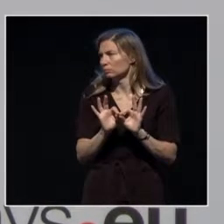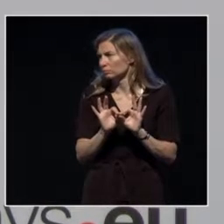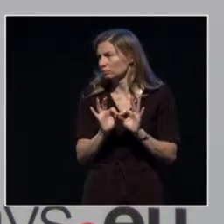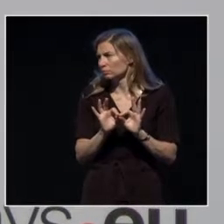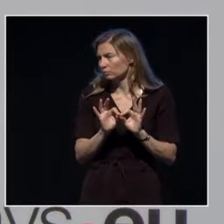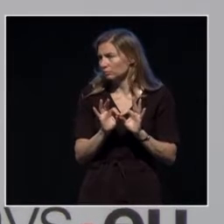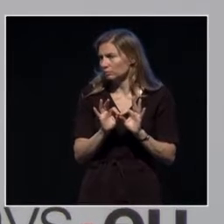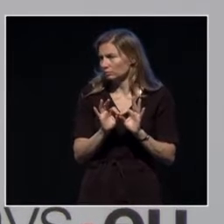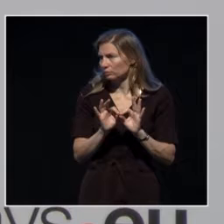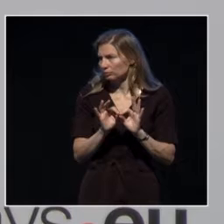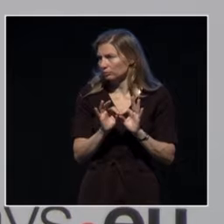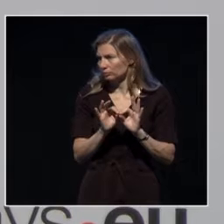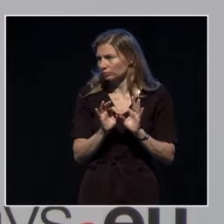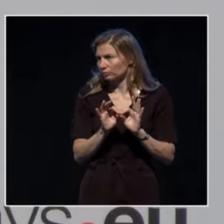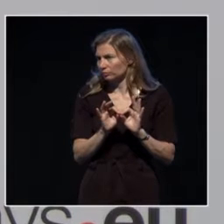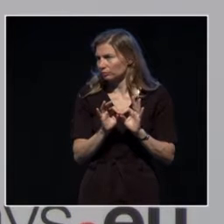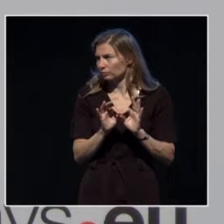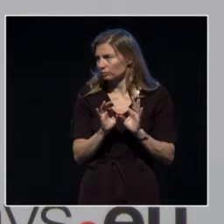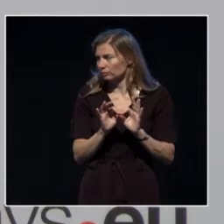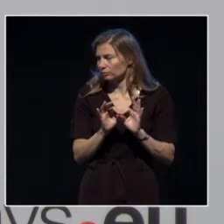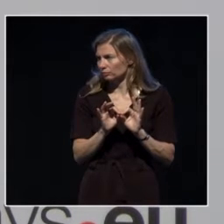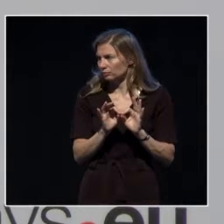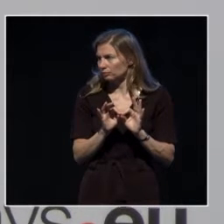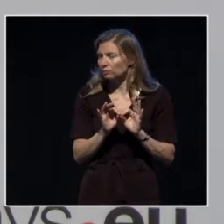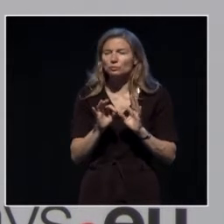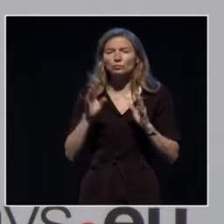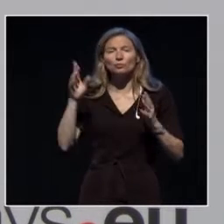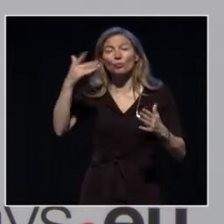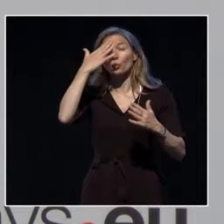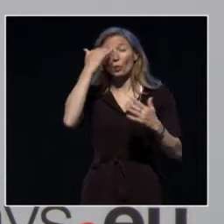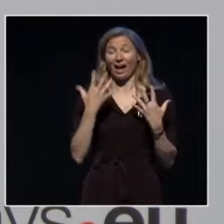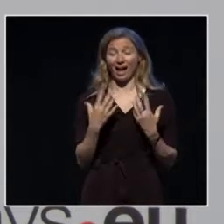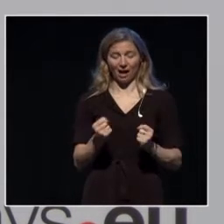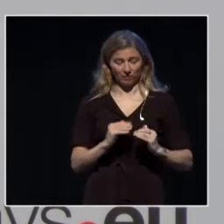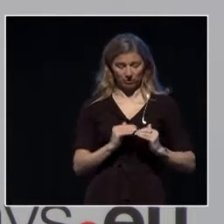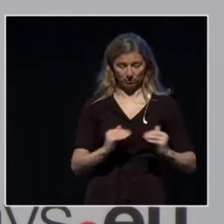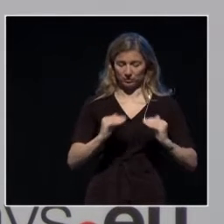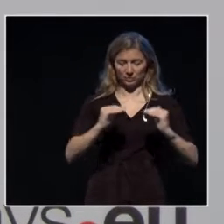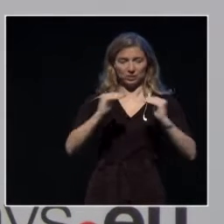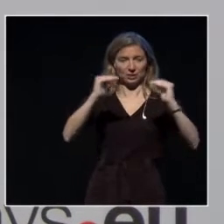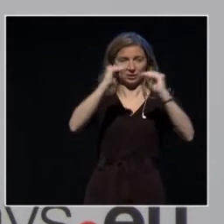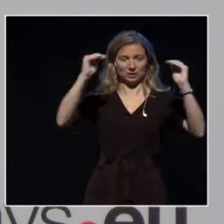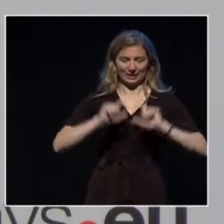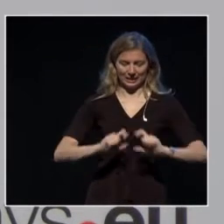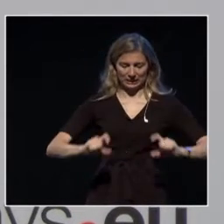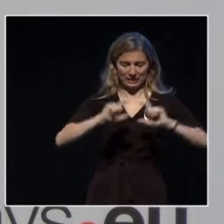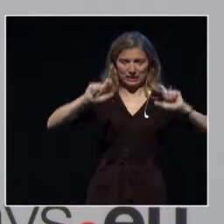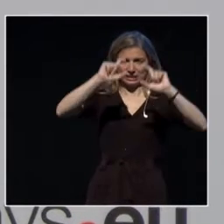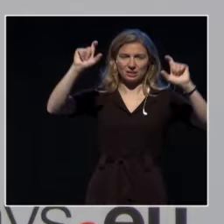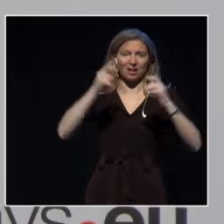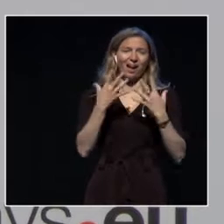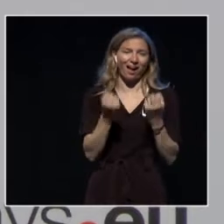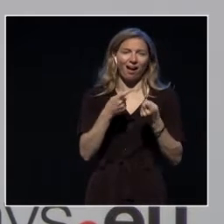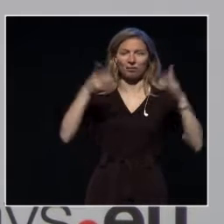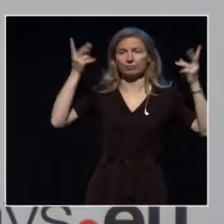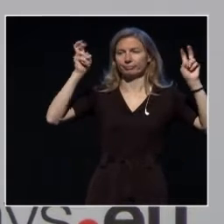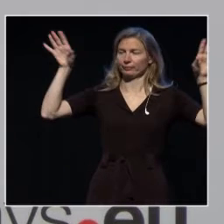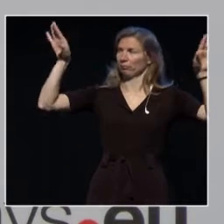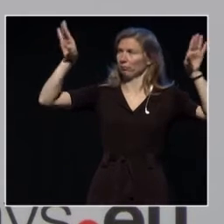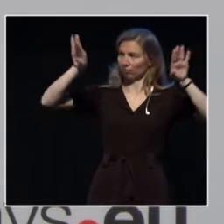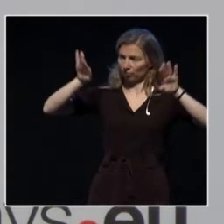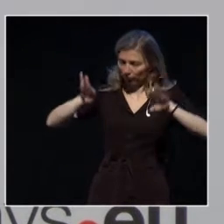there is that valley of tears in any startup of anything we do in life, which is